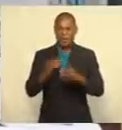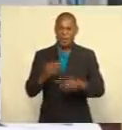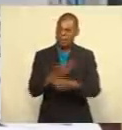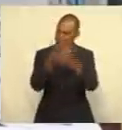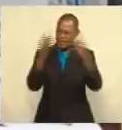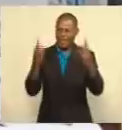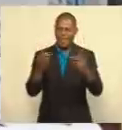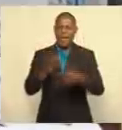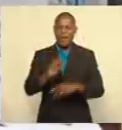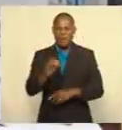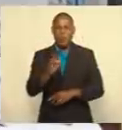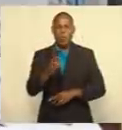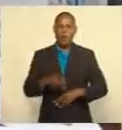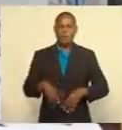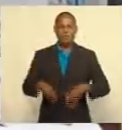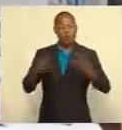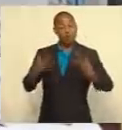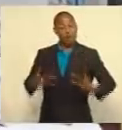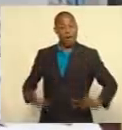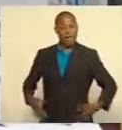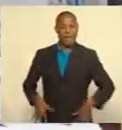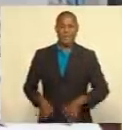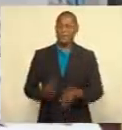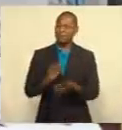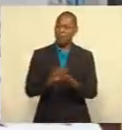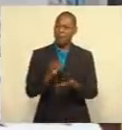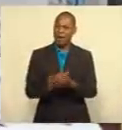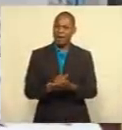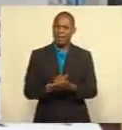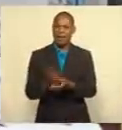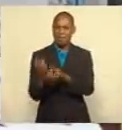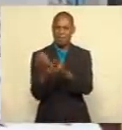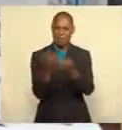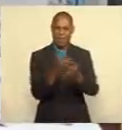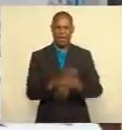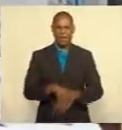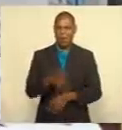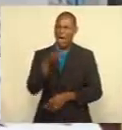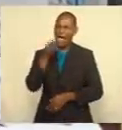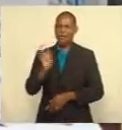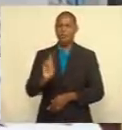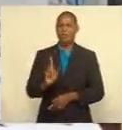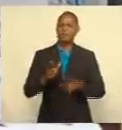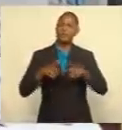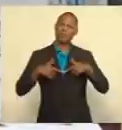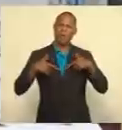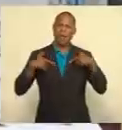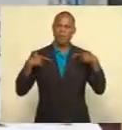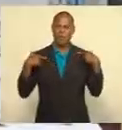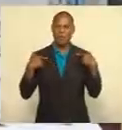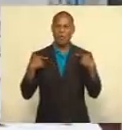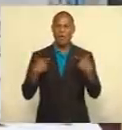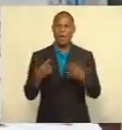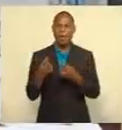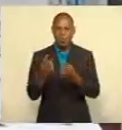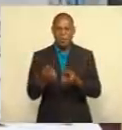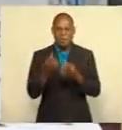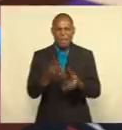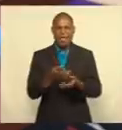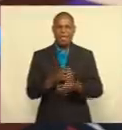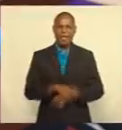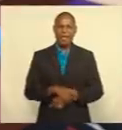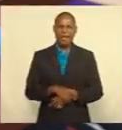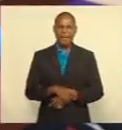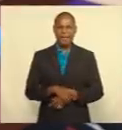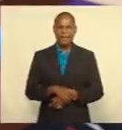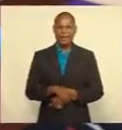had my dress done. I asked my sister to get my salu done. I paid for my gown.